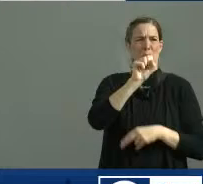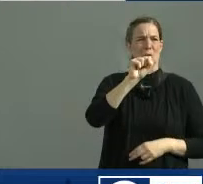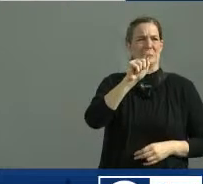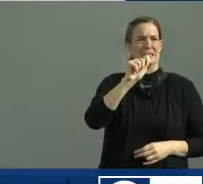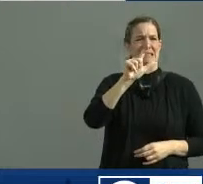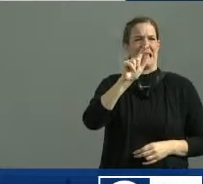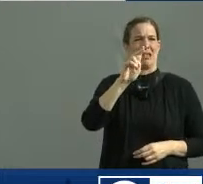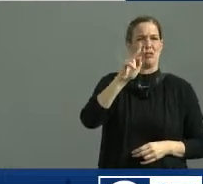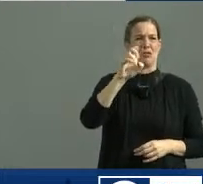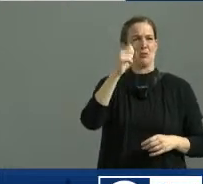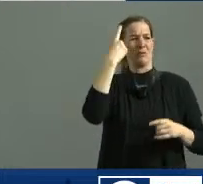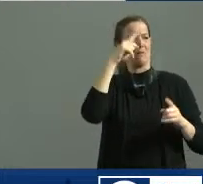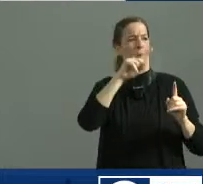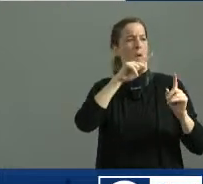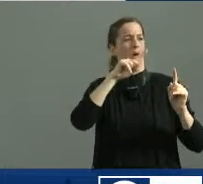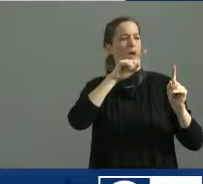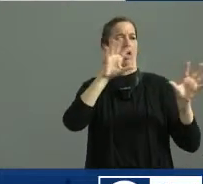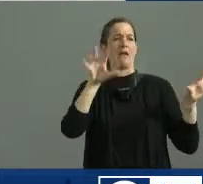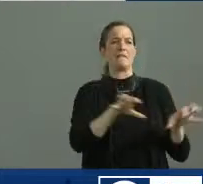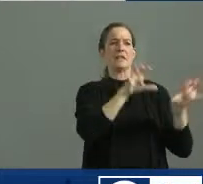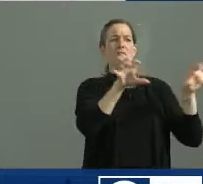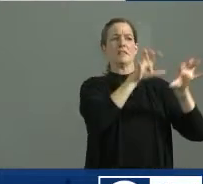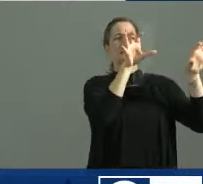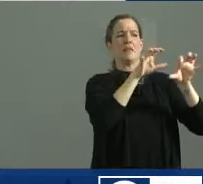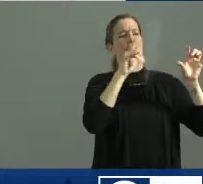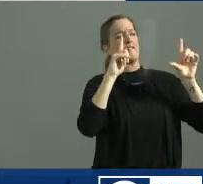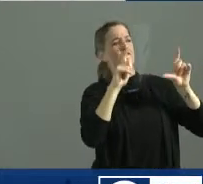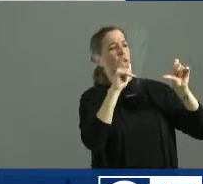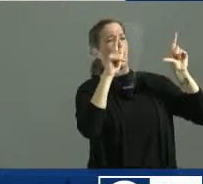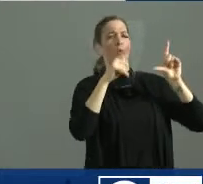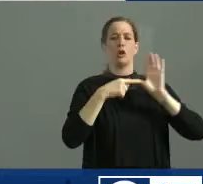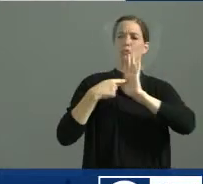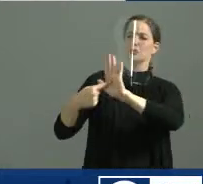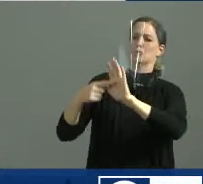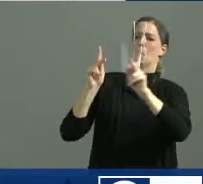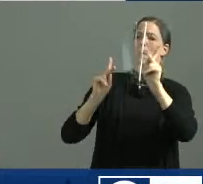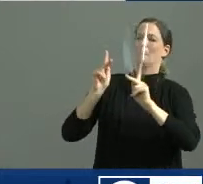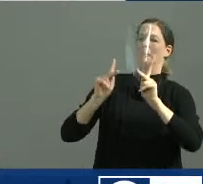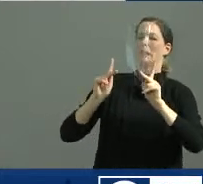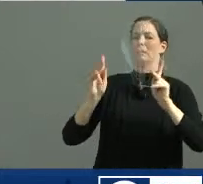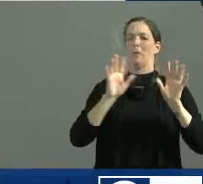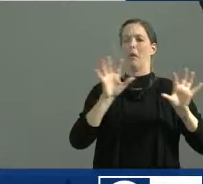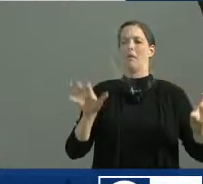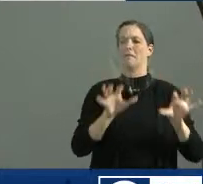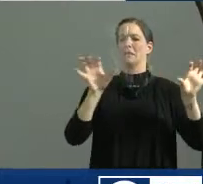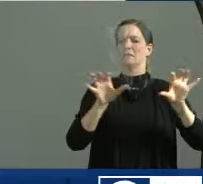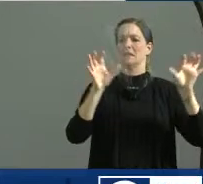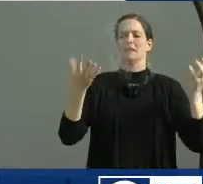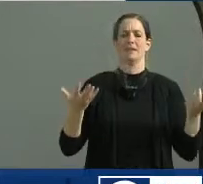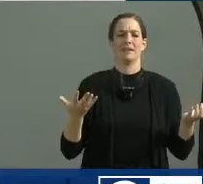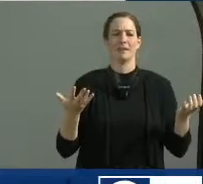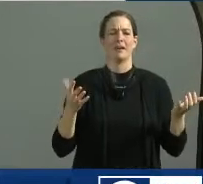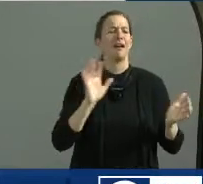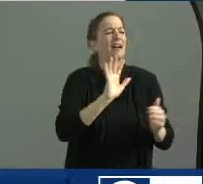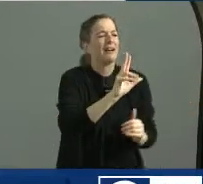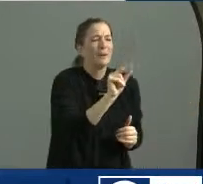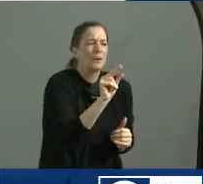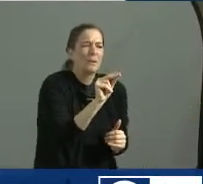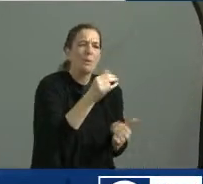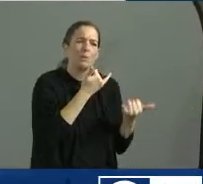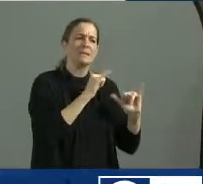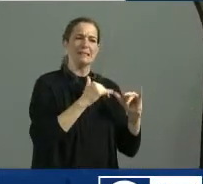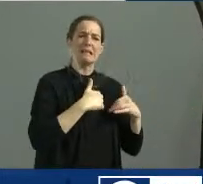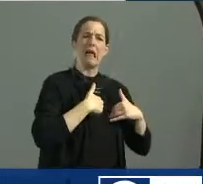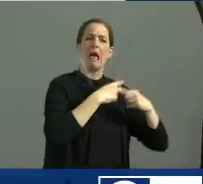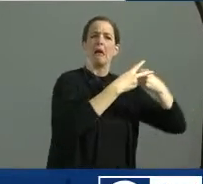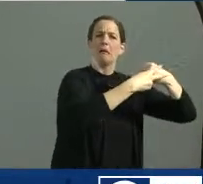is a registered warm site. We can stand it up if we need to, but Why aren't you doing it? Again, I know you're saying there's still people